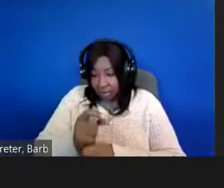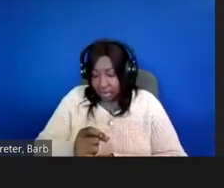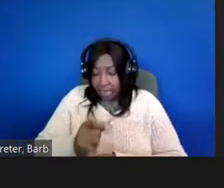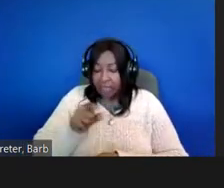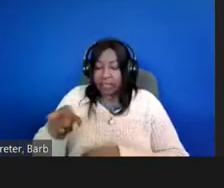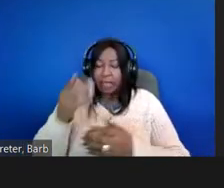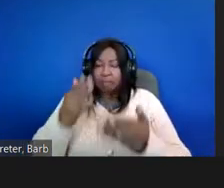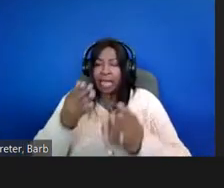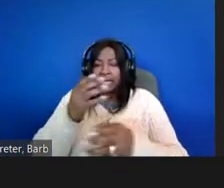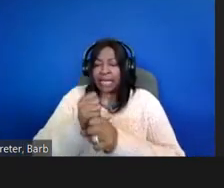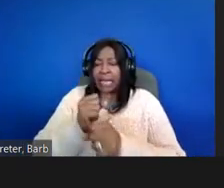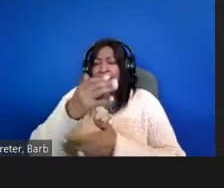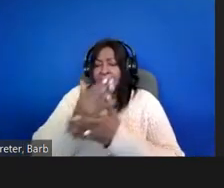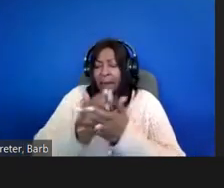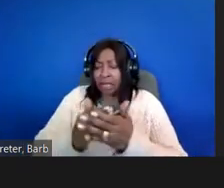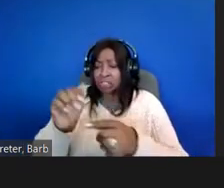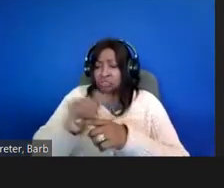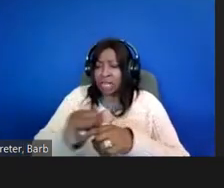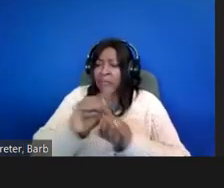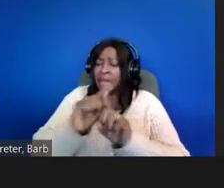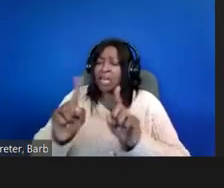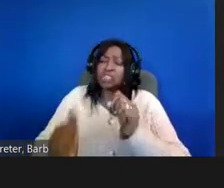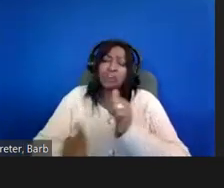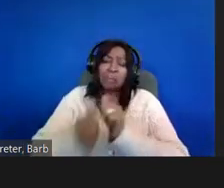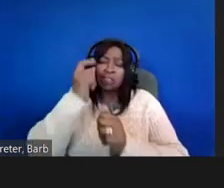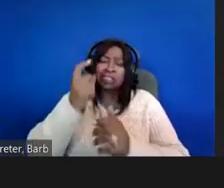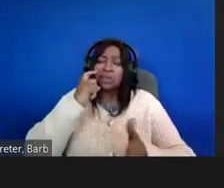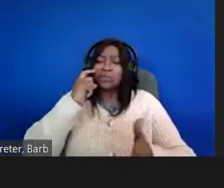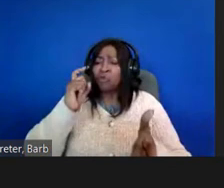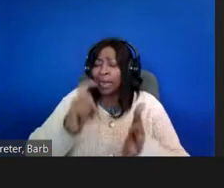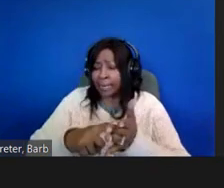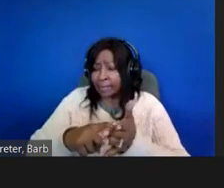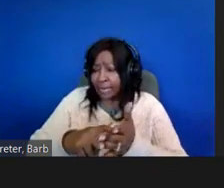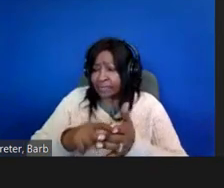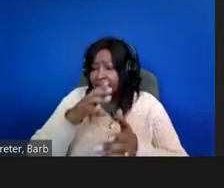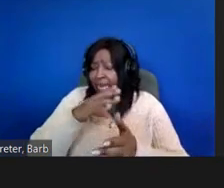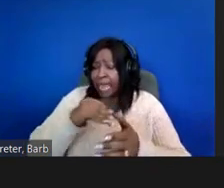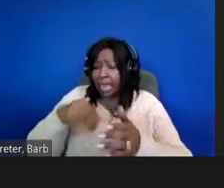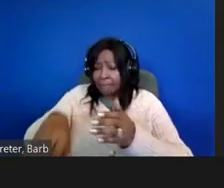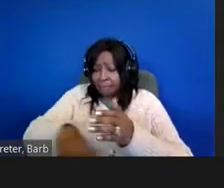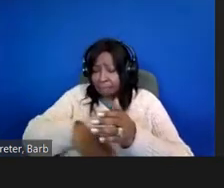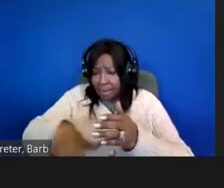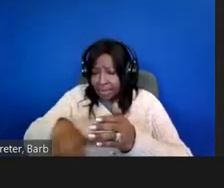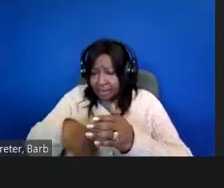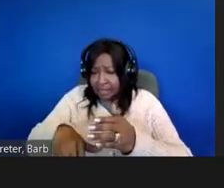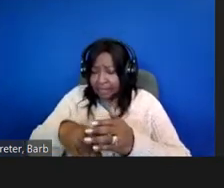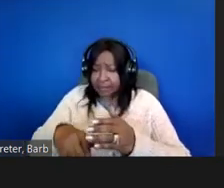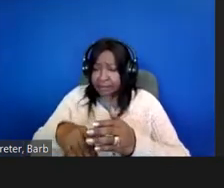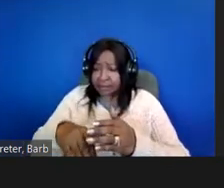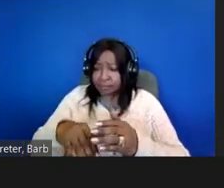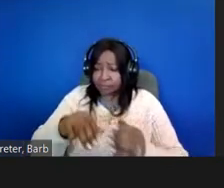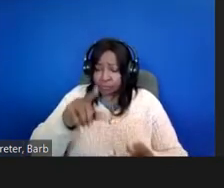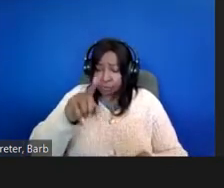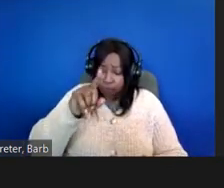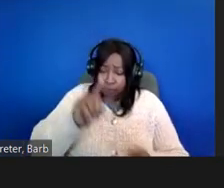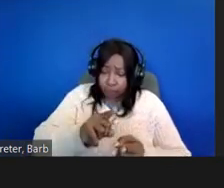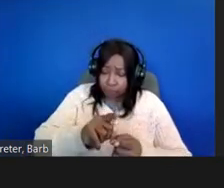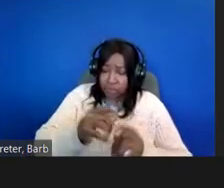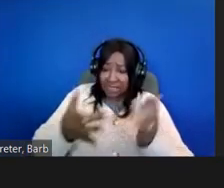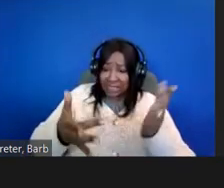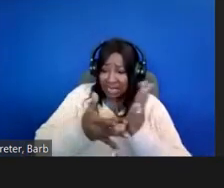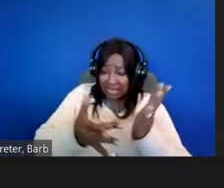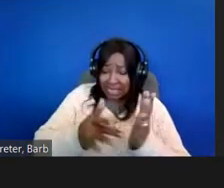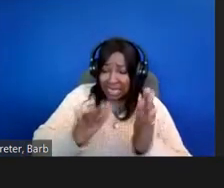training. It's mostly recognizing and basic de-escalation techniques, how to